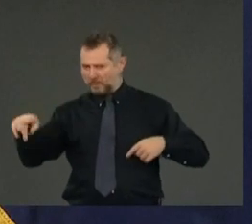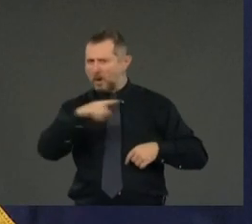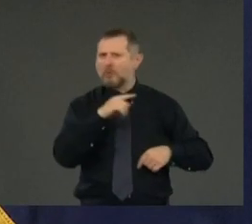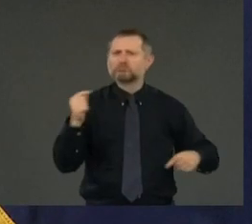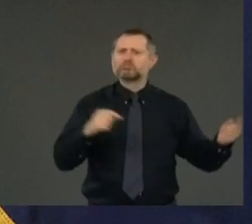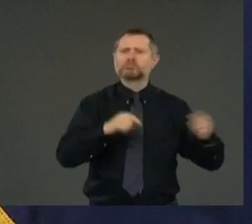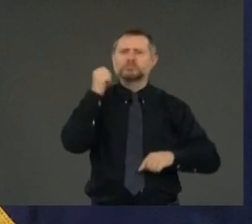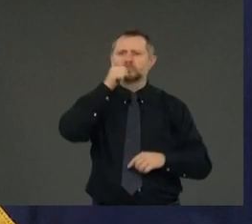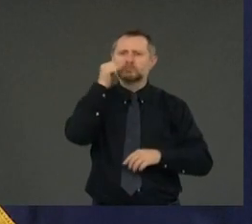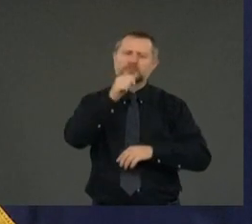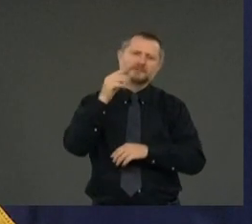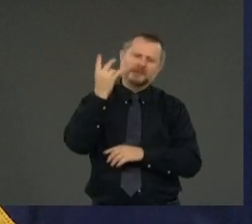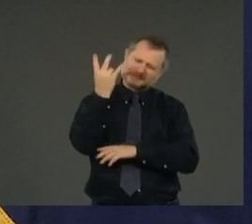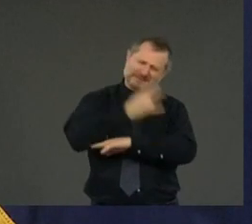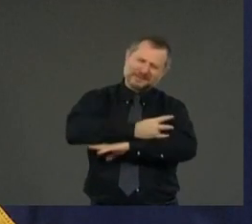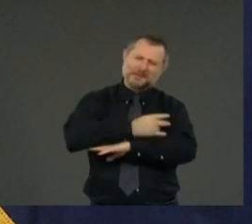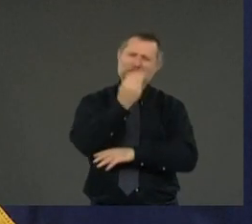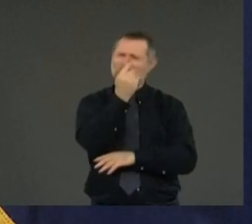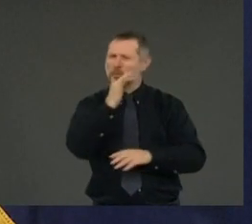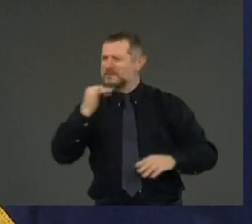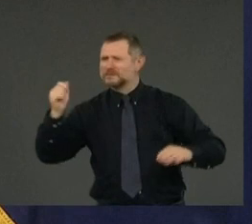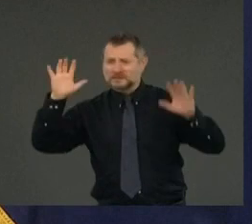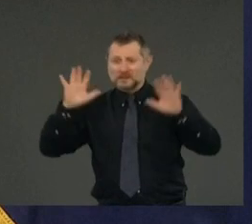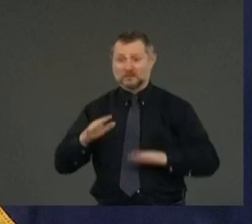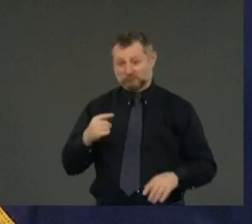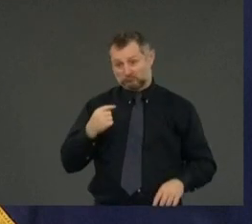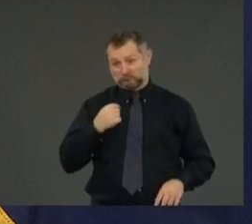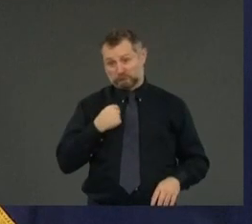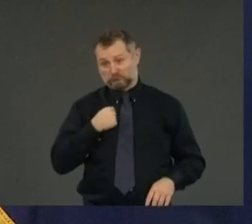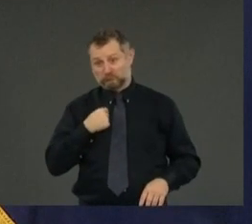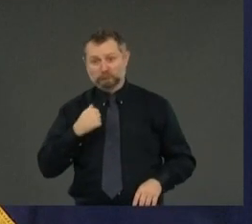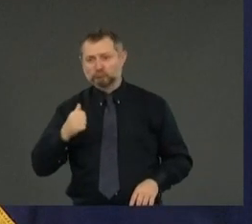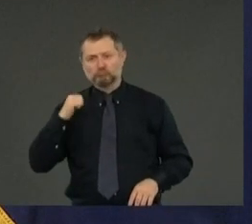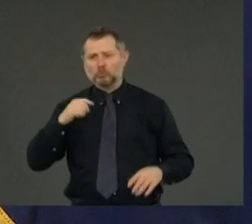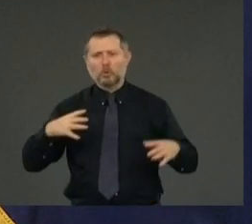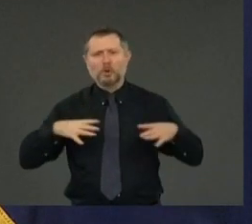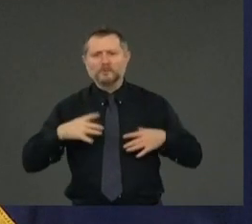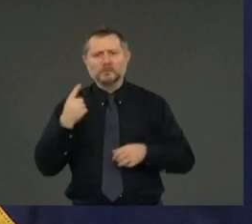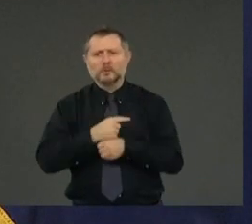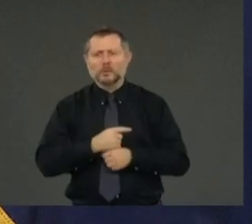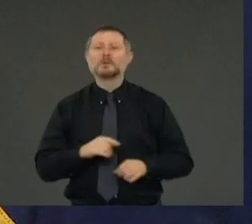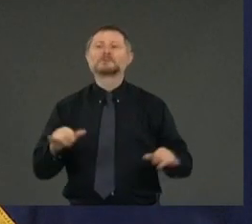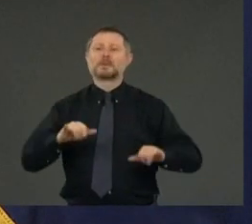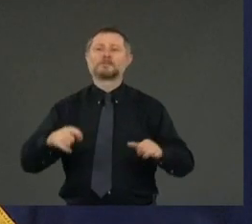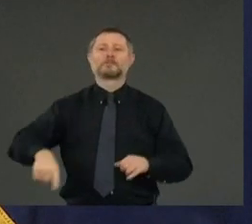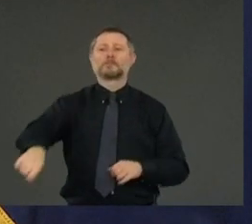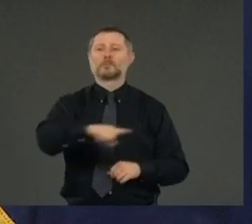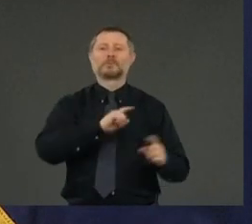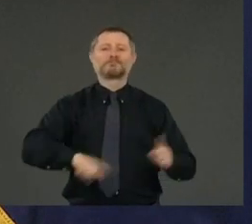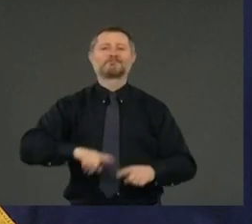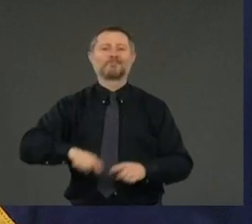because I refused to take a day off. It meant all of you had to work.